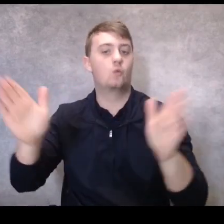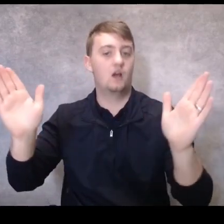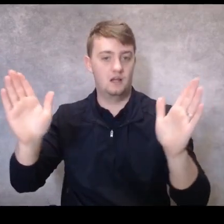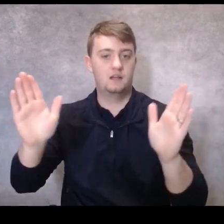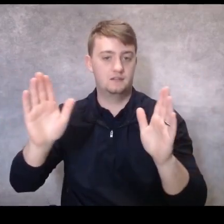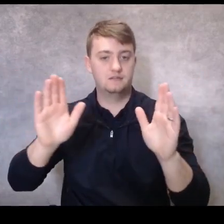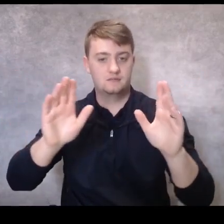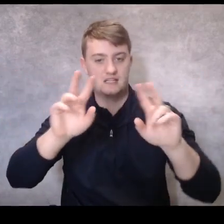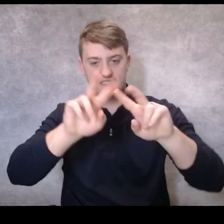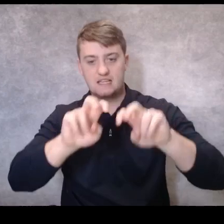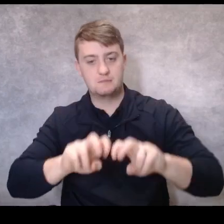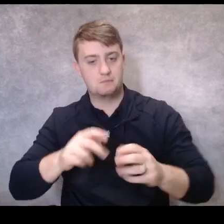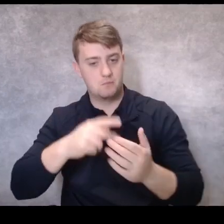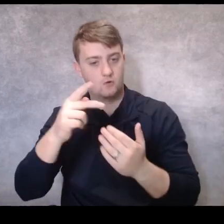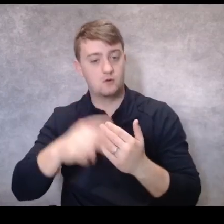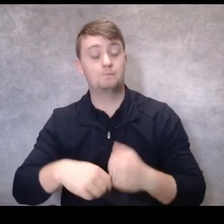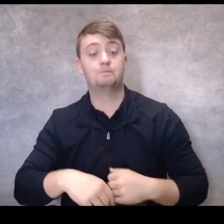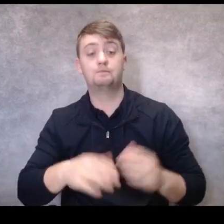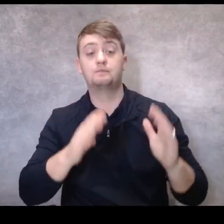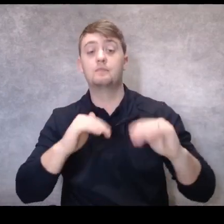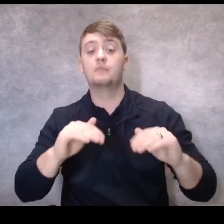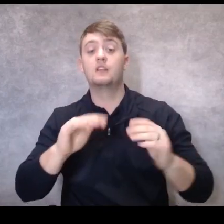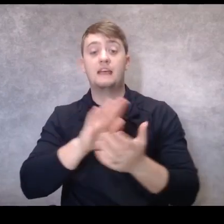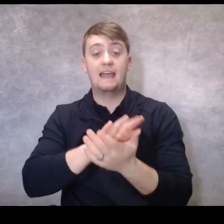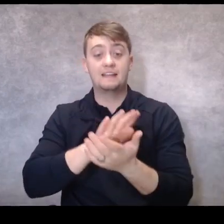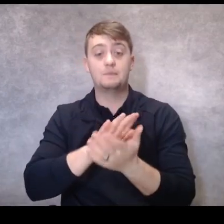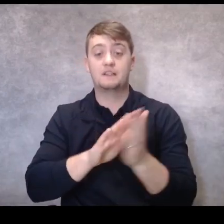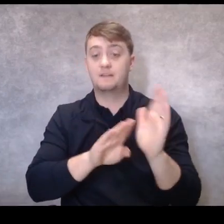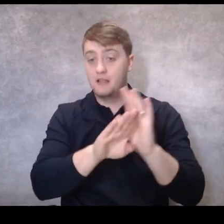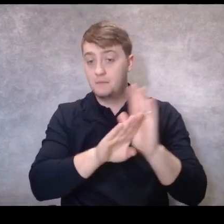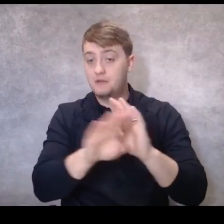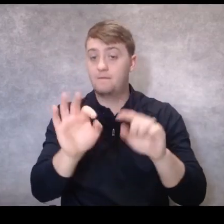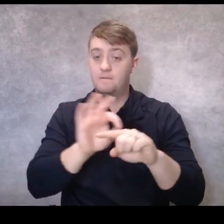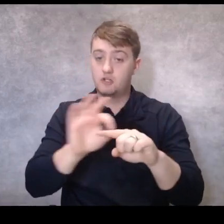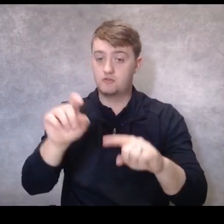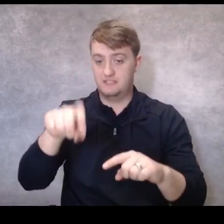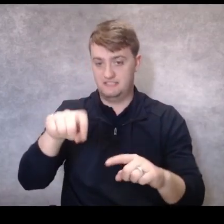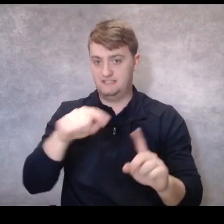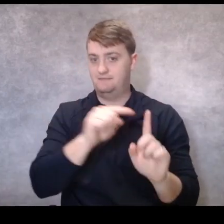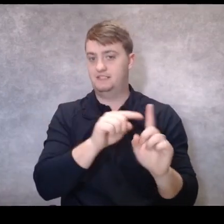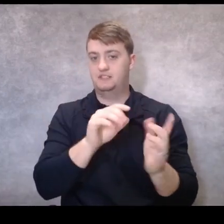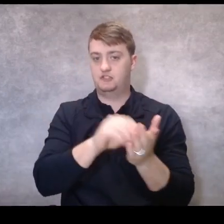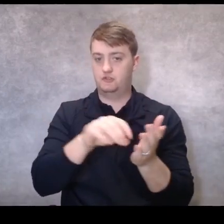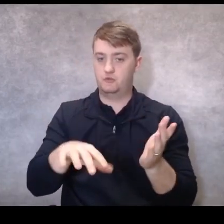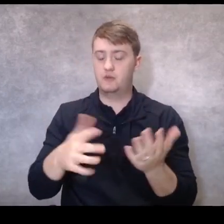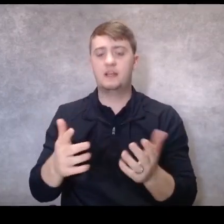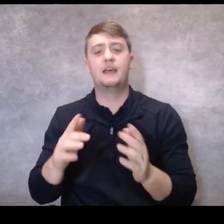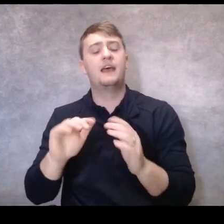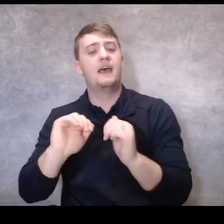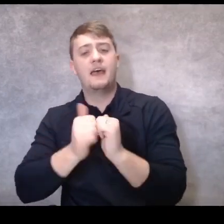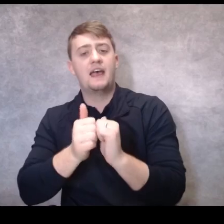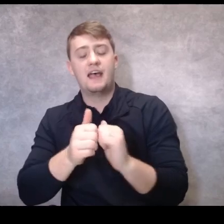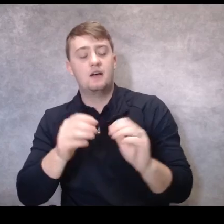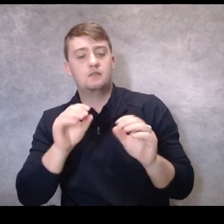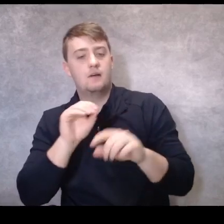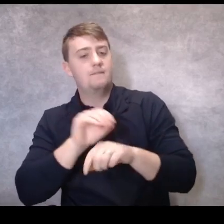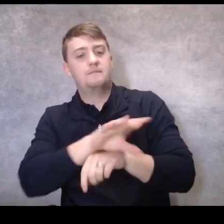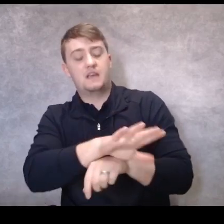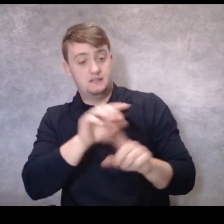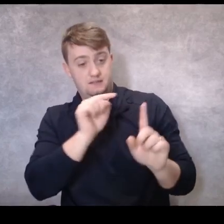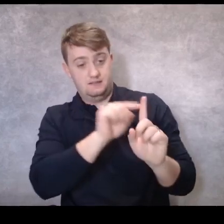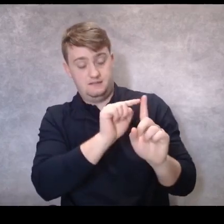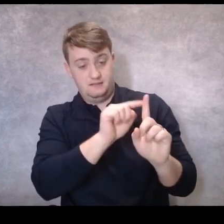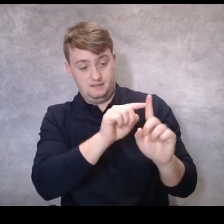district-wide assessment program, and the academic, developmental, and functional needs of the child and how it